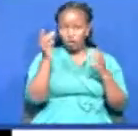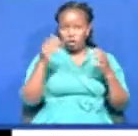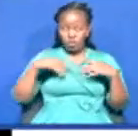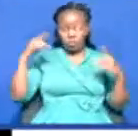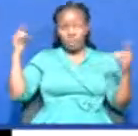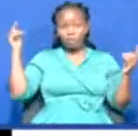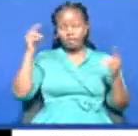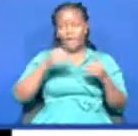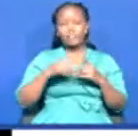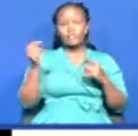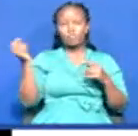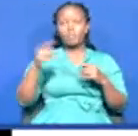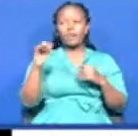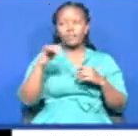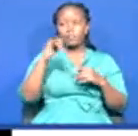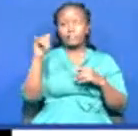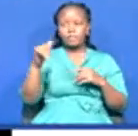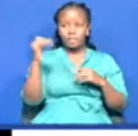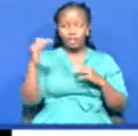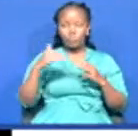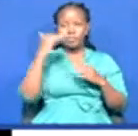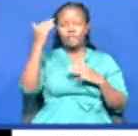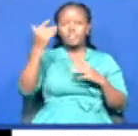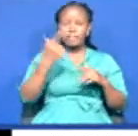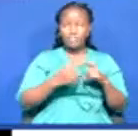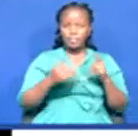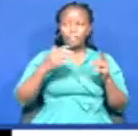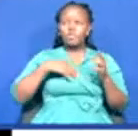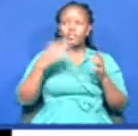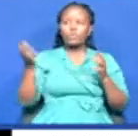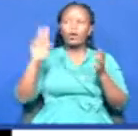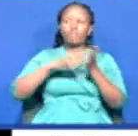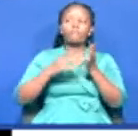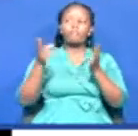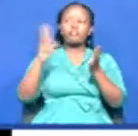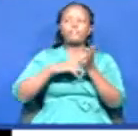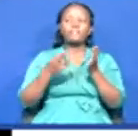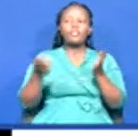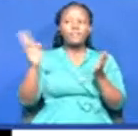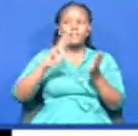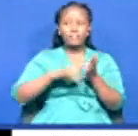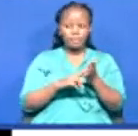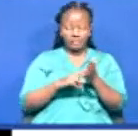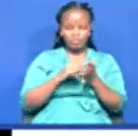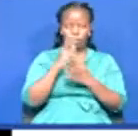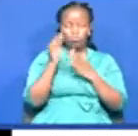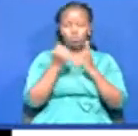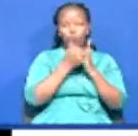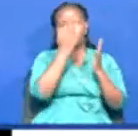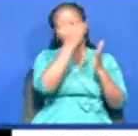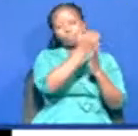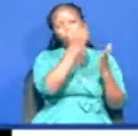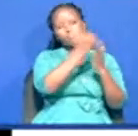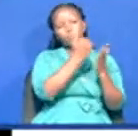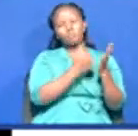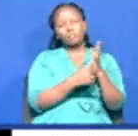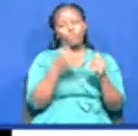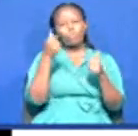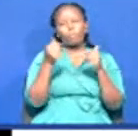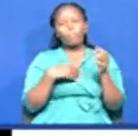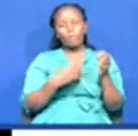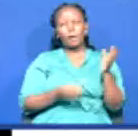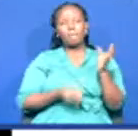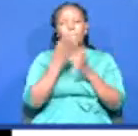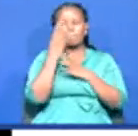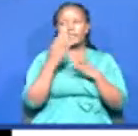January 2023 to have registered your details onto that particular program that has been launched today. It's the